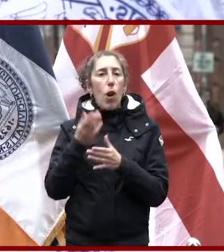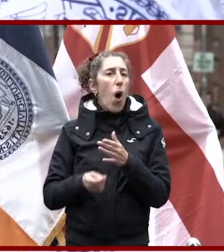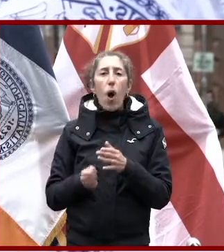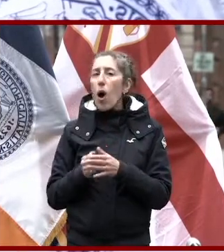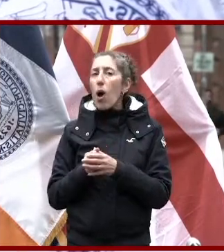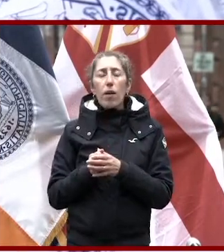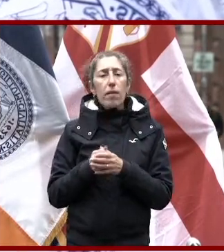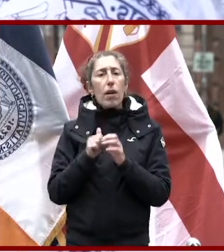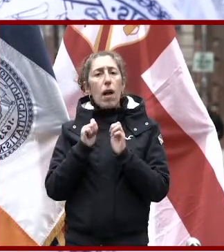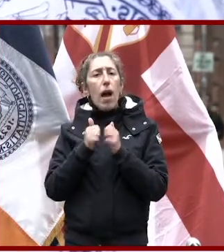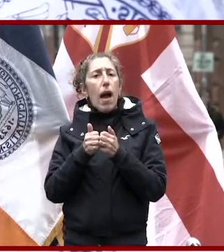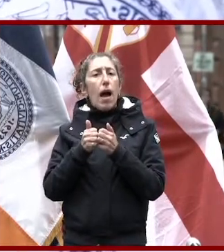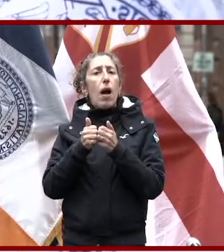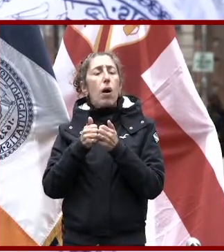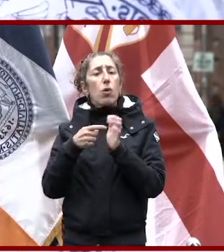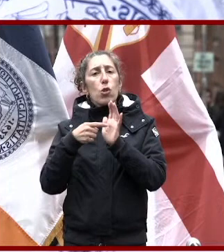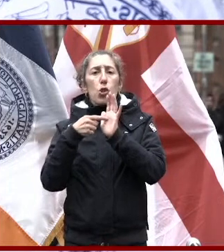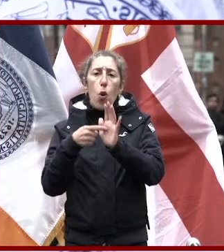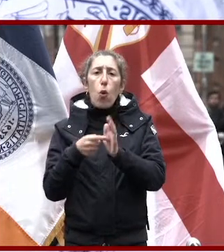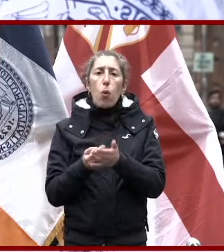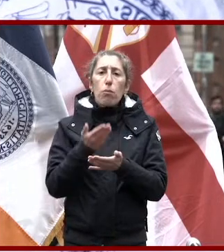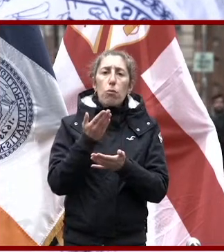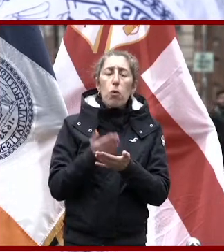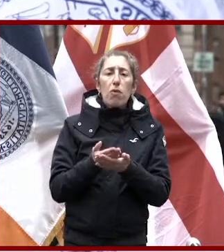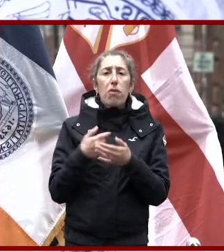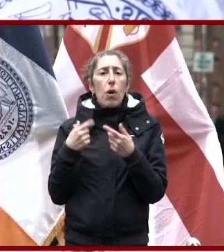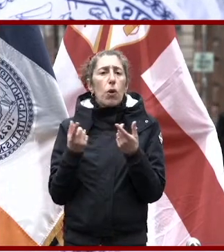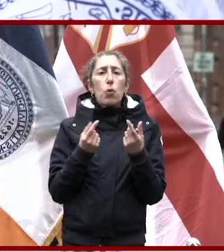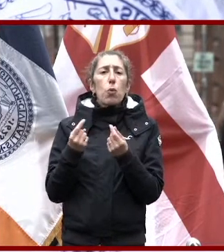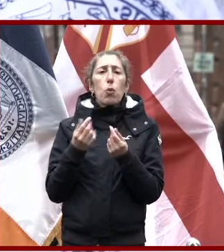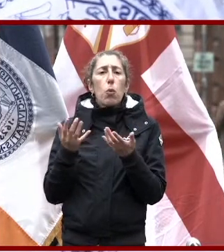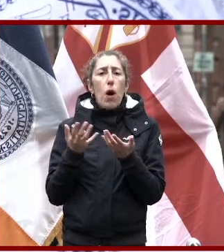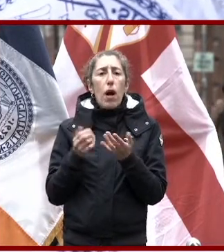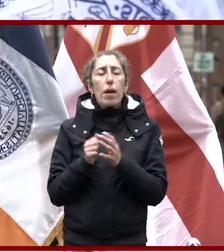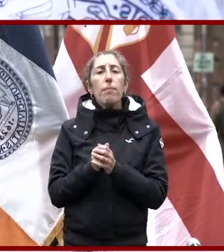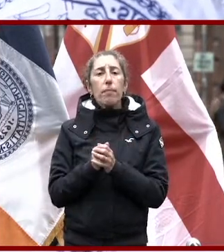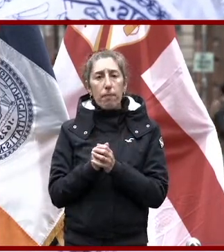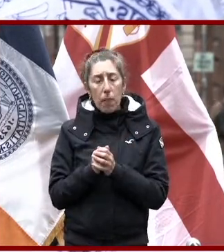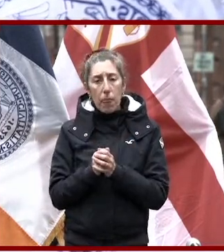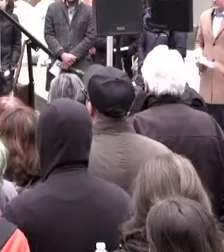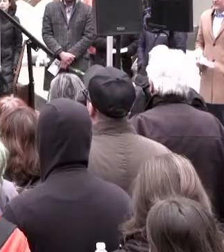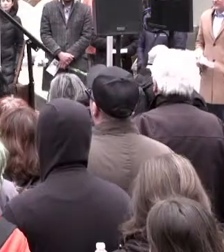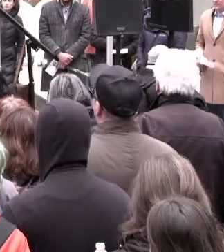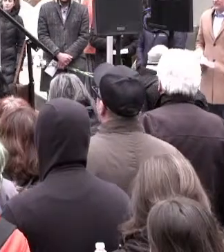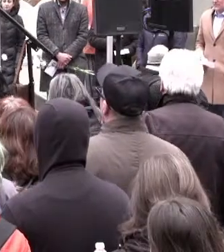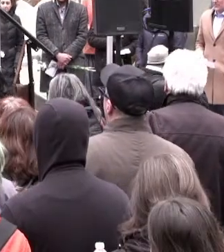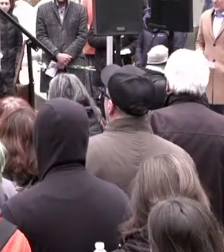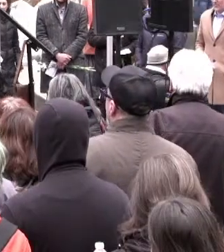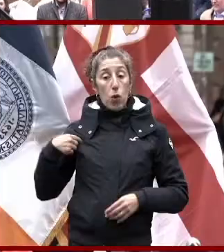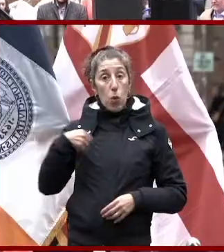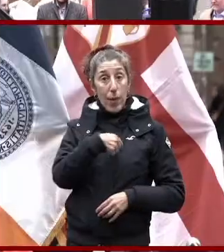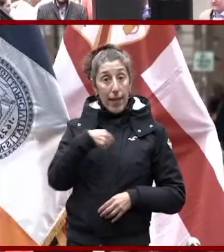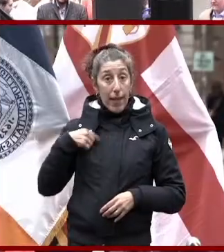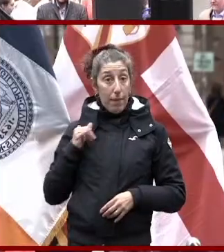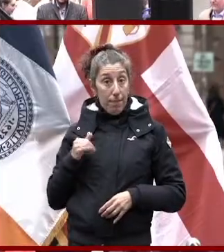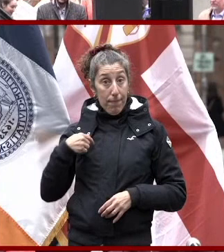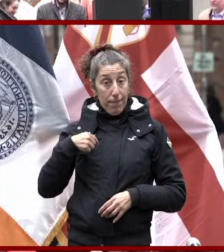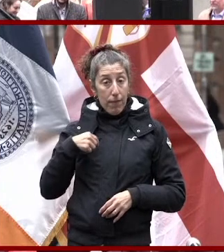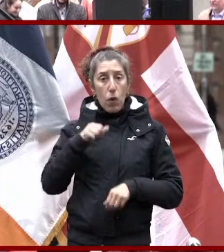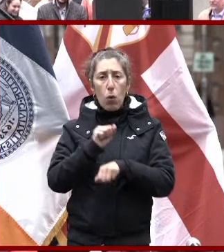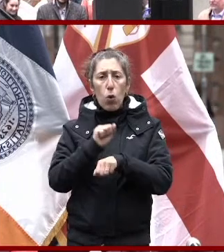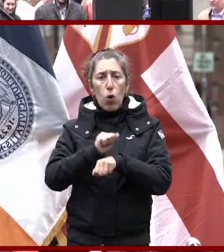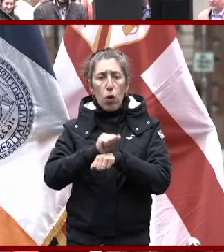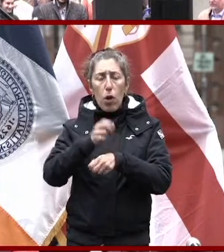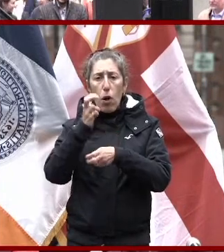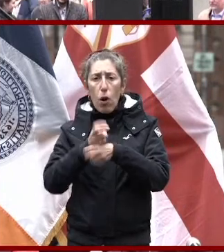As inspectors, we do so by being steadfast and diligent to make every effort